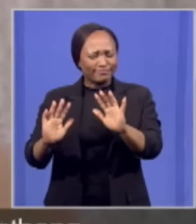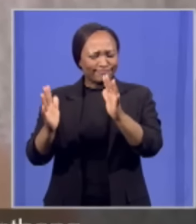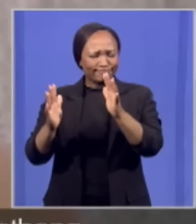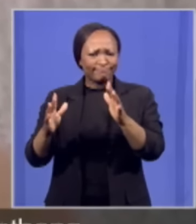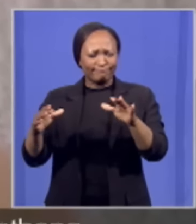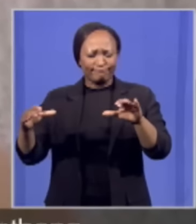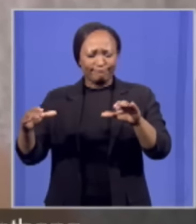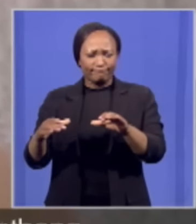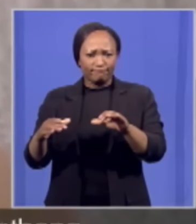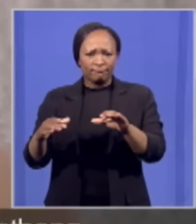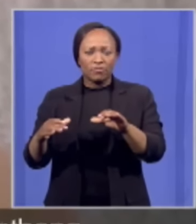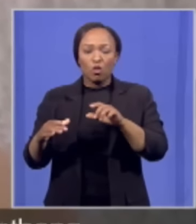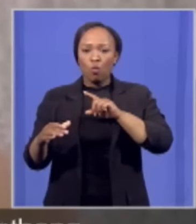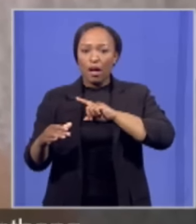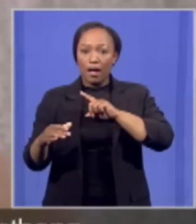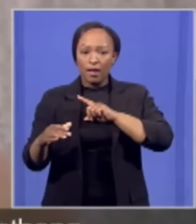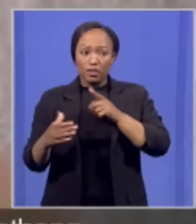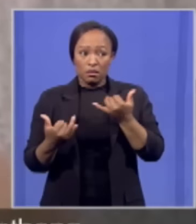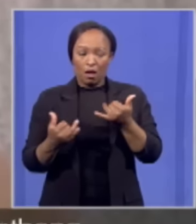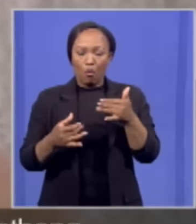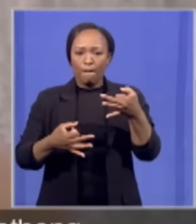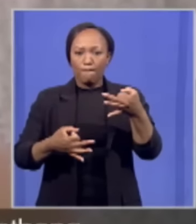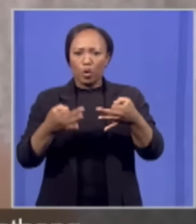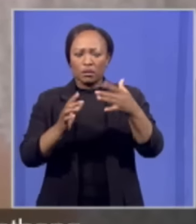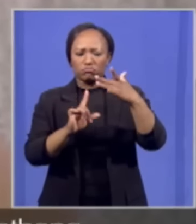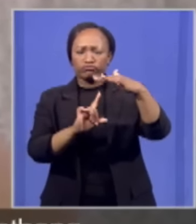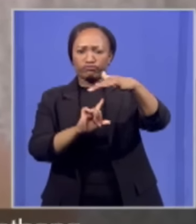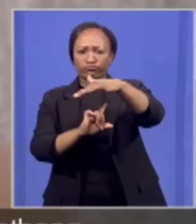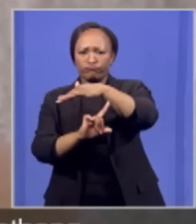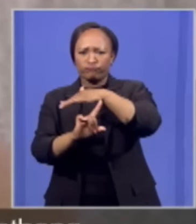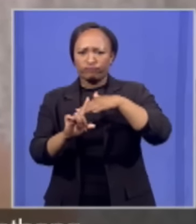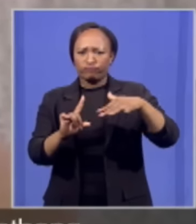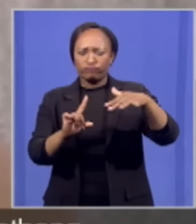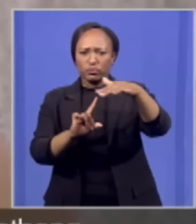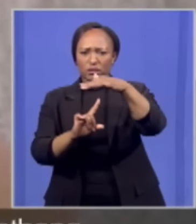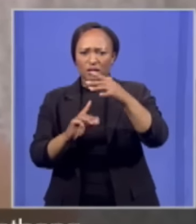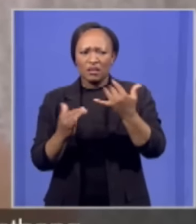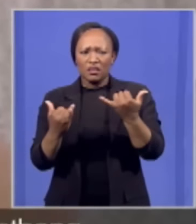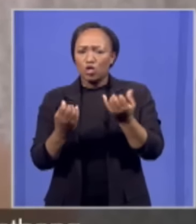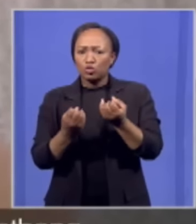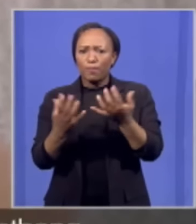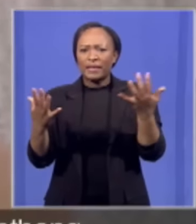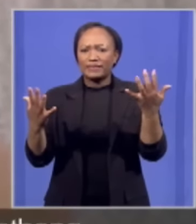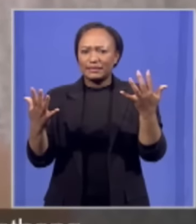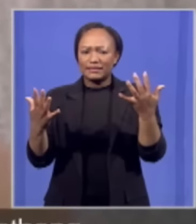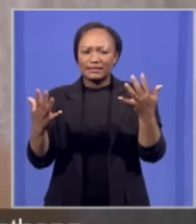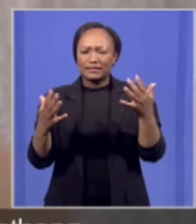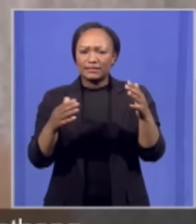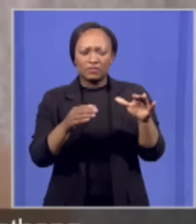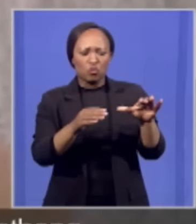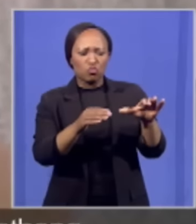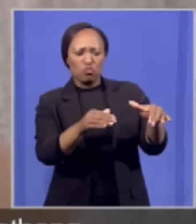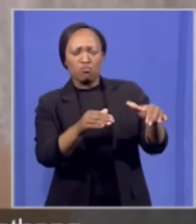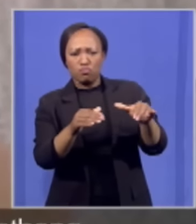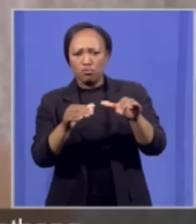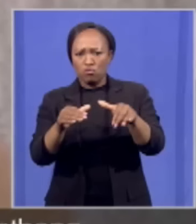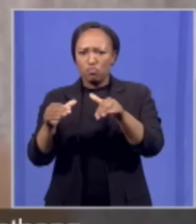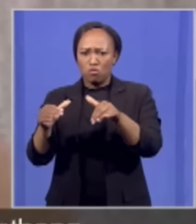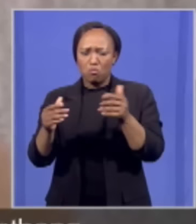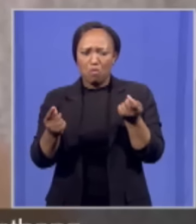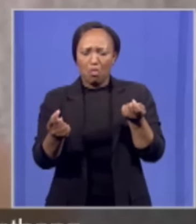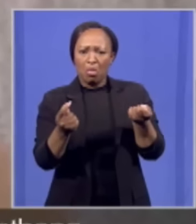you examine the political landscape, it is very much fragmented, and that sometimes